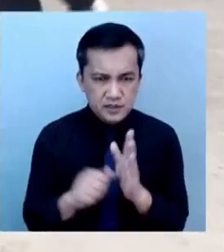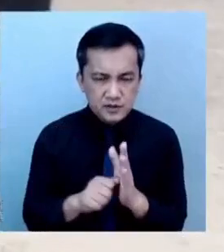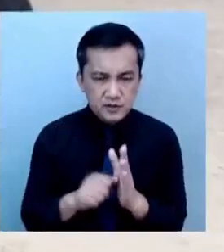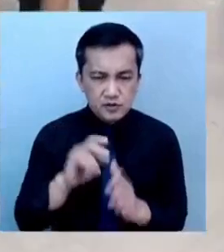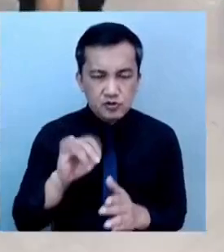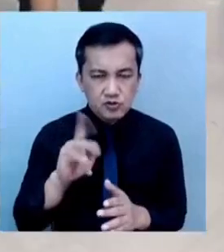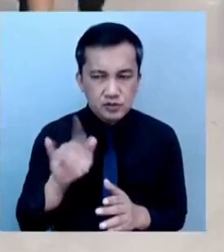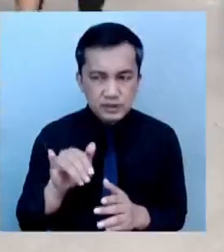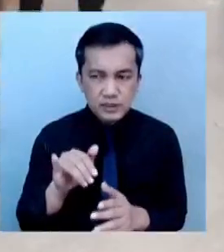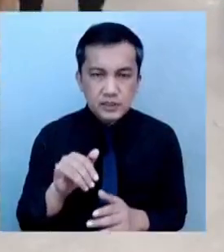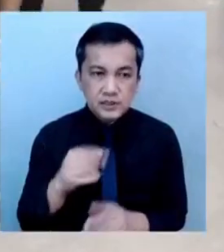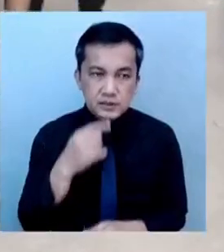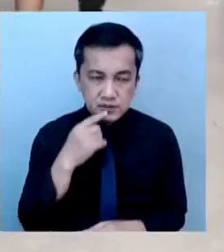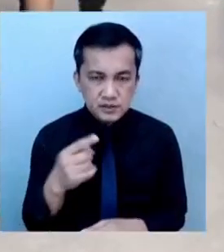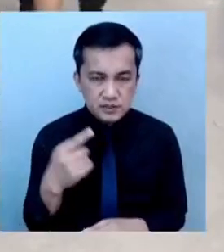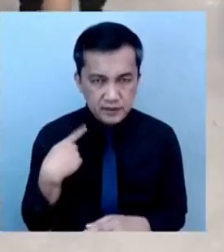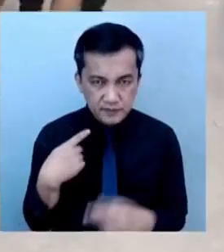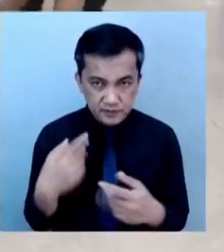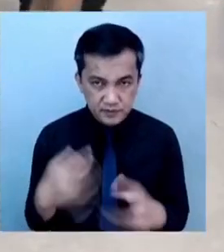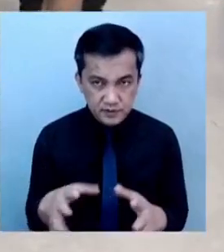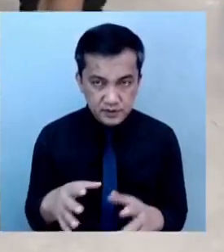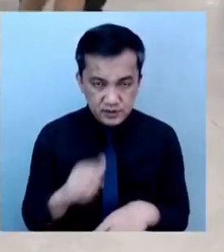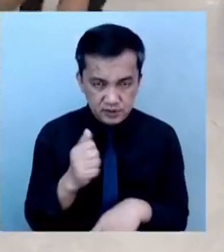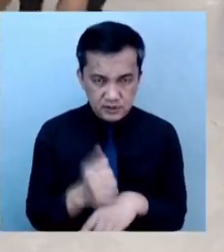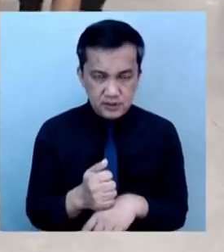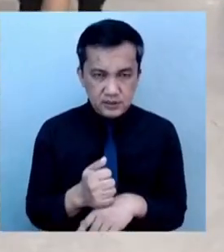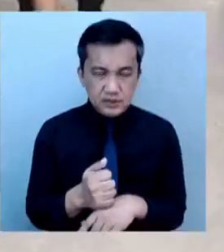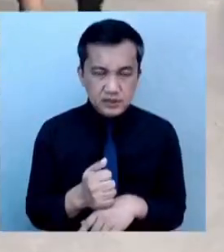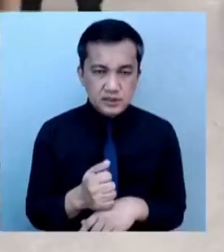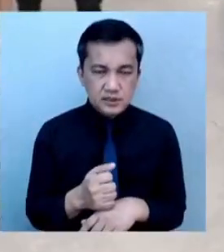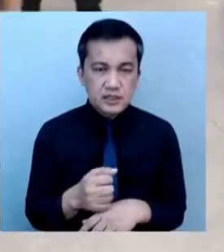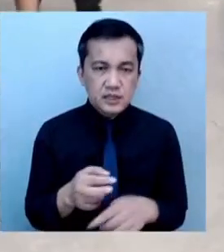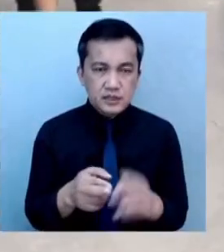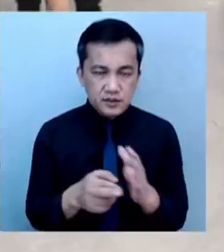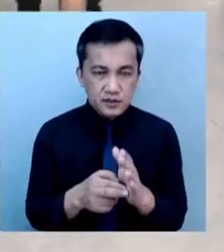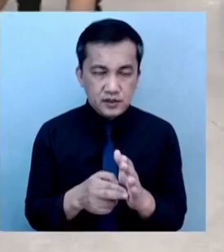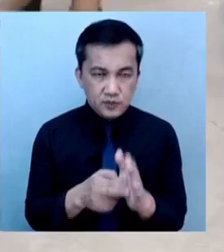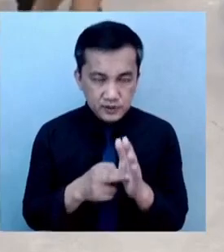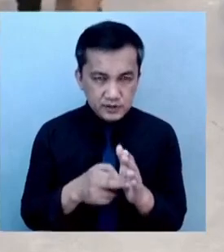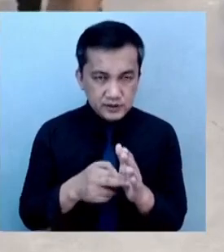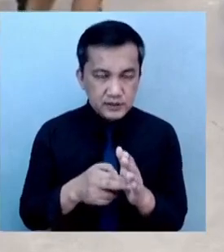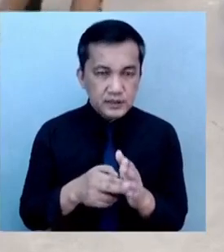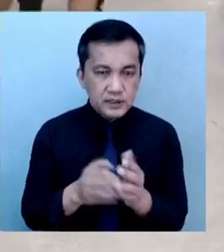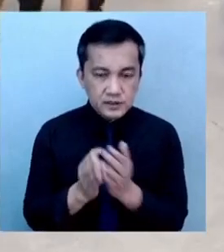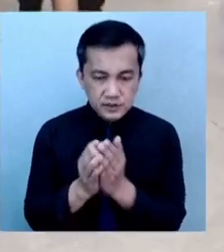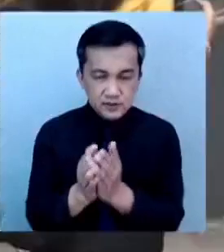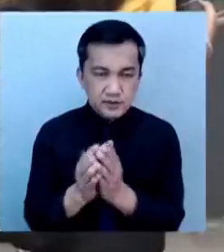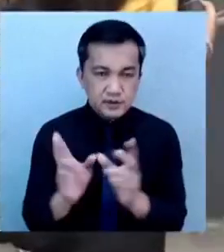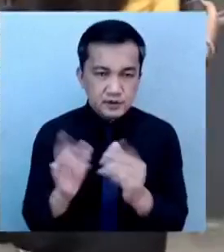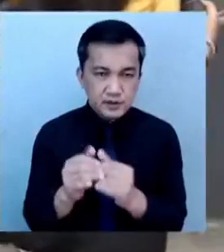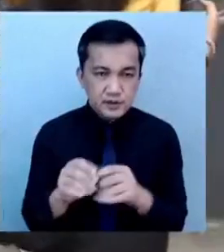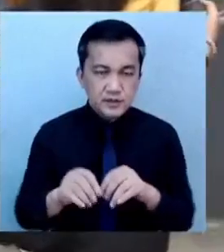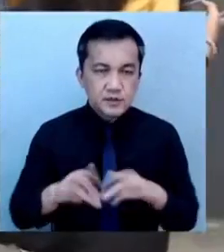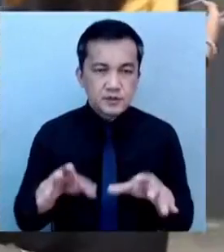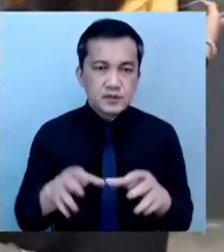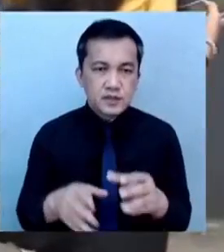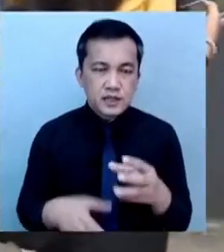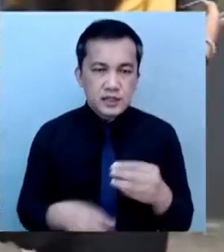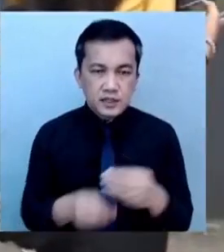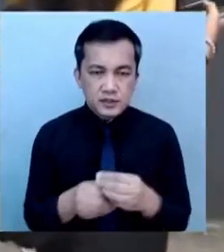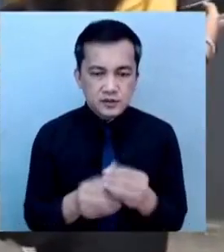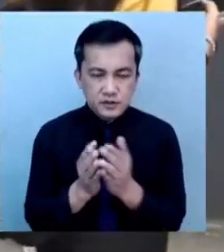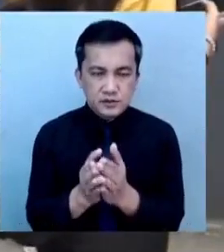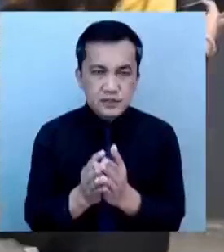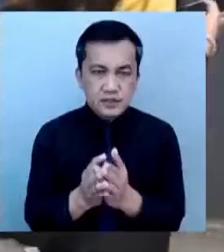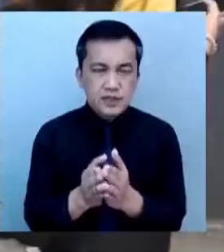said they have already sent an urgent request to shipping lines to deploy additional vessels on the Batangas-Katiklan route.